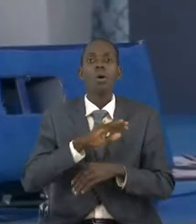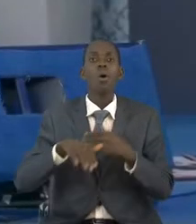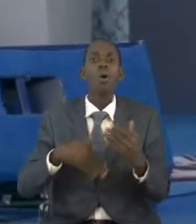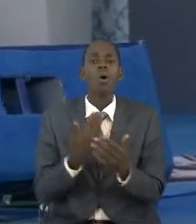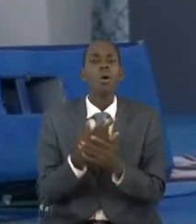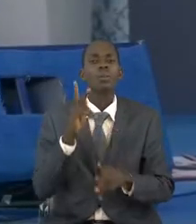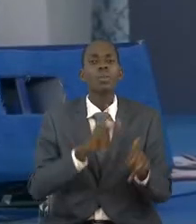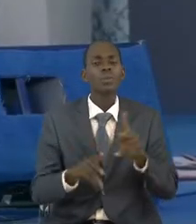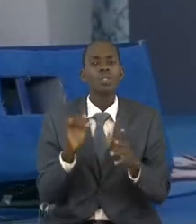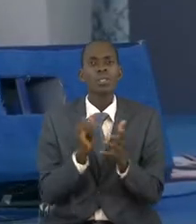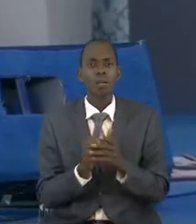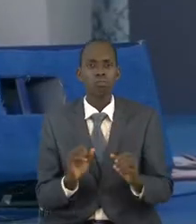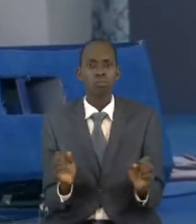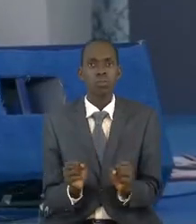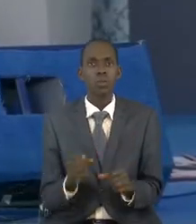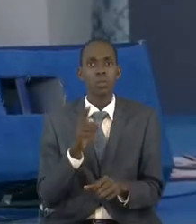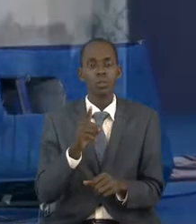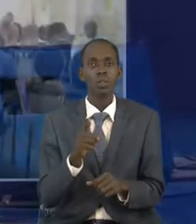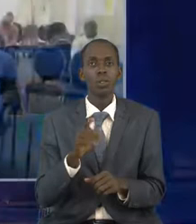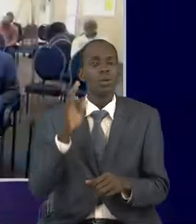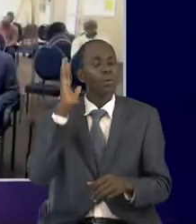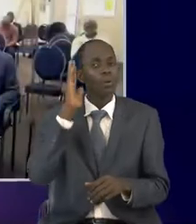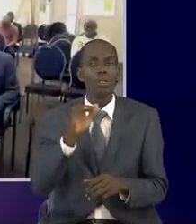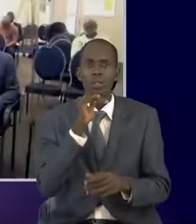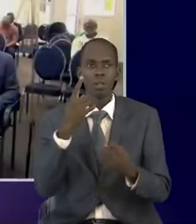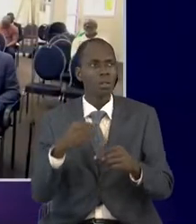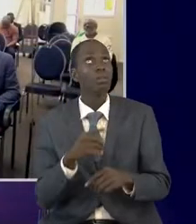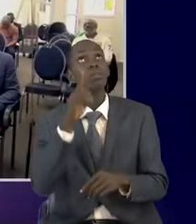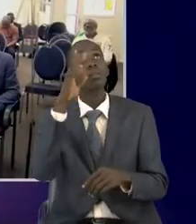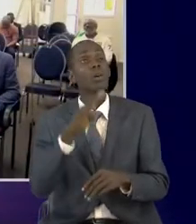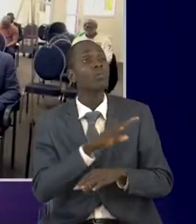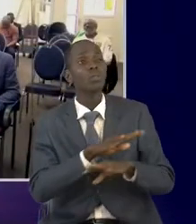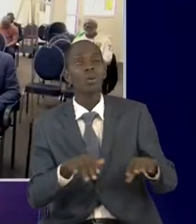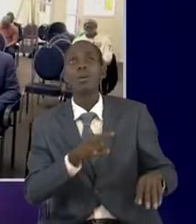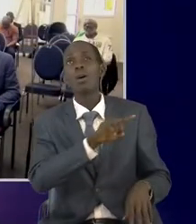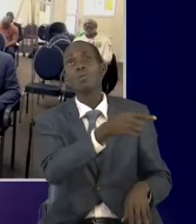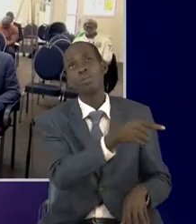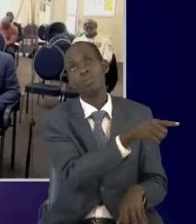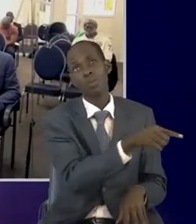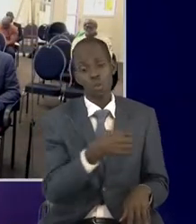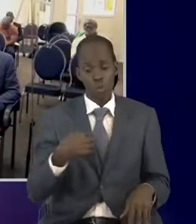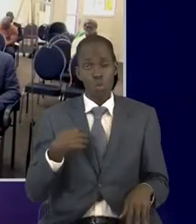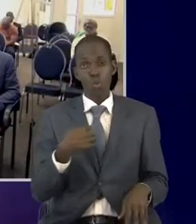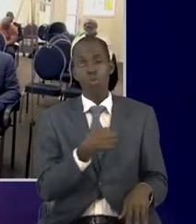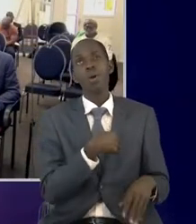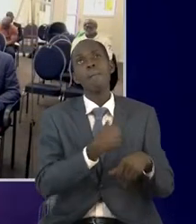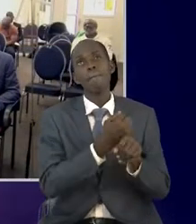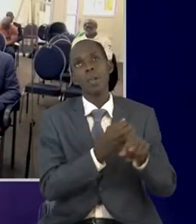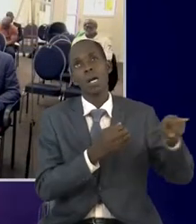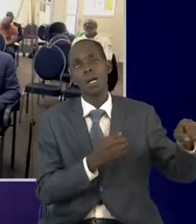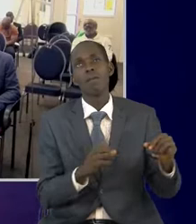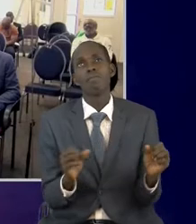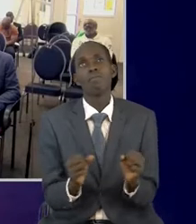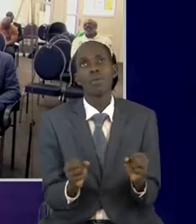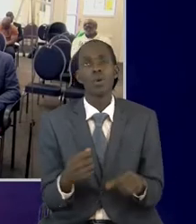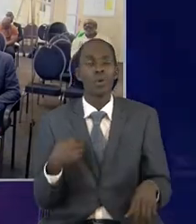intimidate you, they will not come and say, God, don't blame him, because we made him fearful. We made